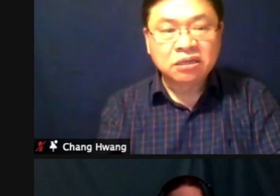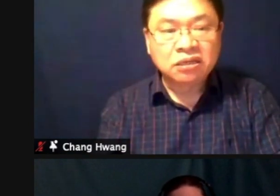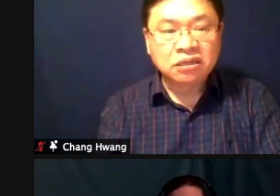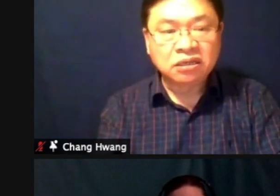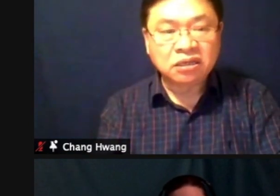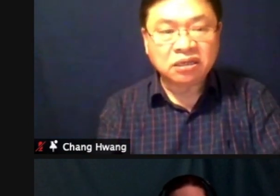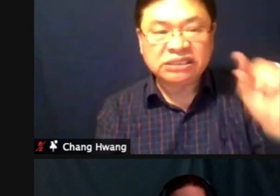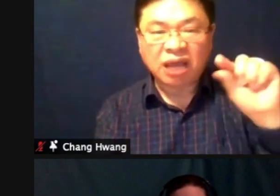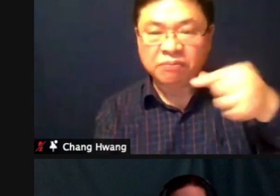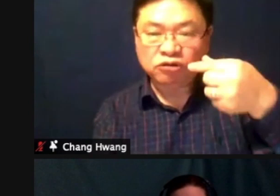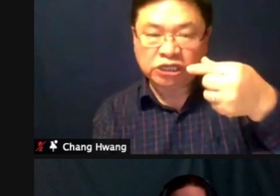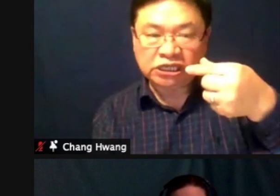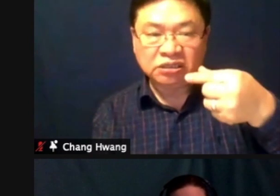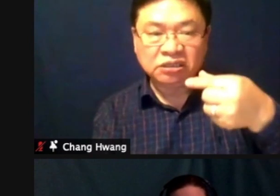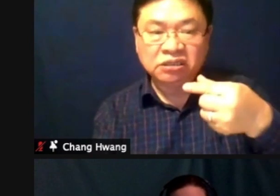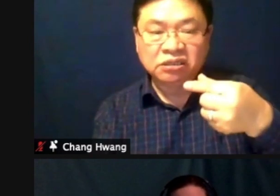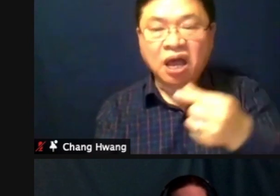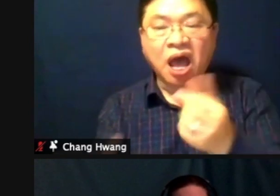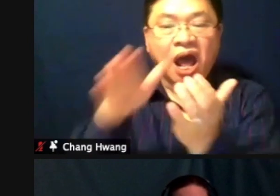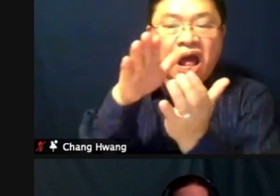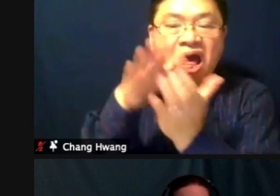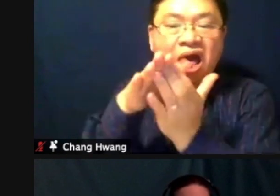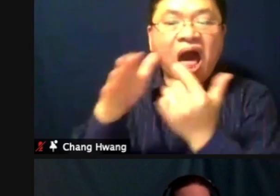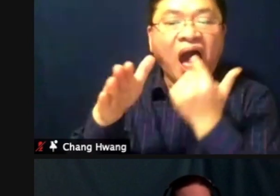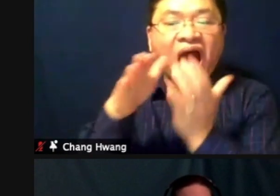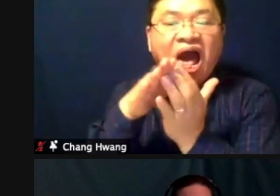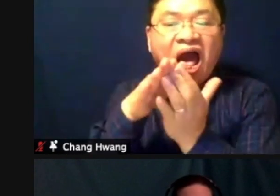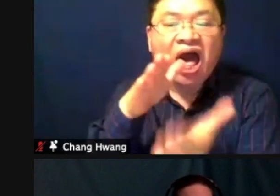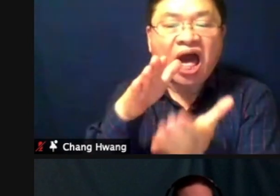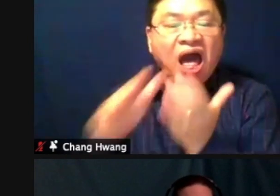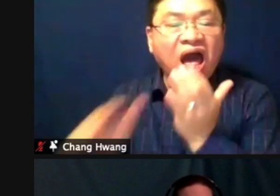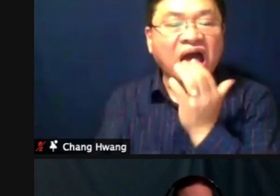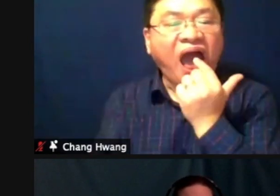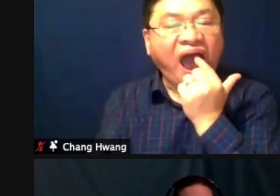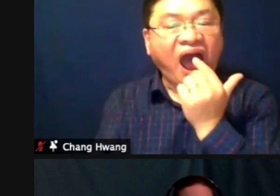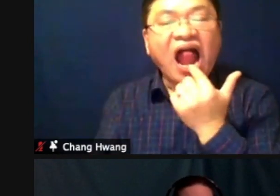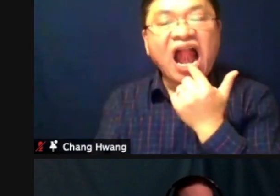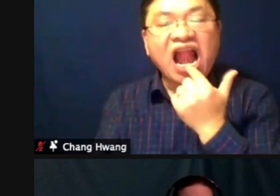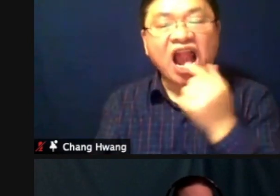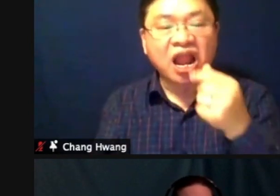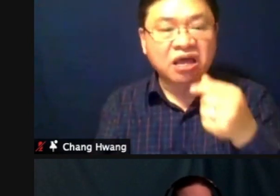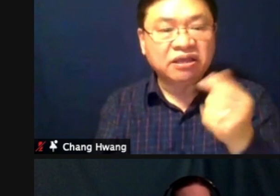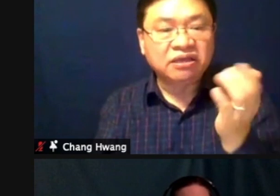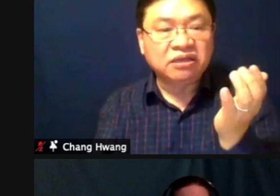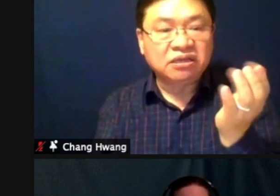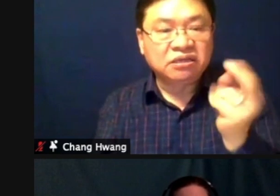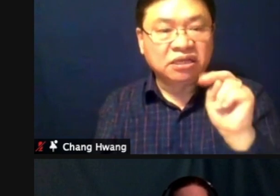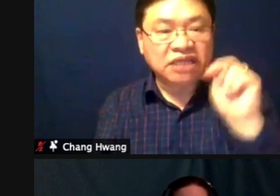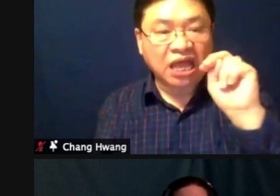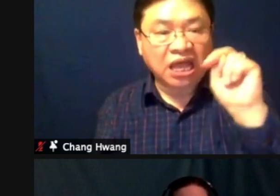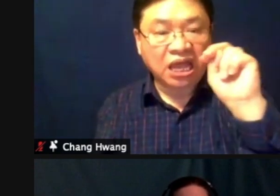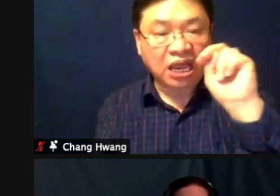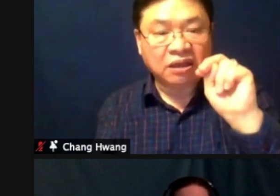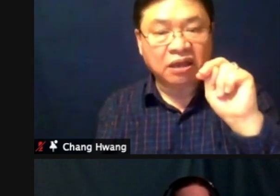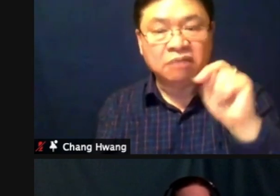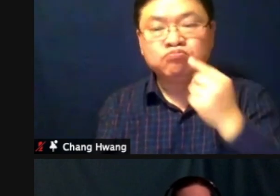on the shapes of the mouth that are made when pronouncing those specific sounds, at least with the consonants. You can see where the tongue is located in